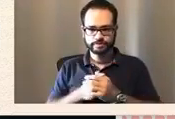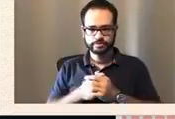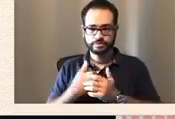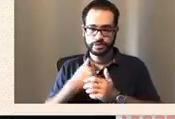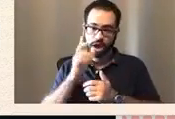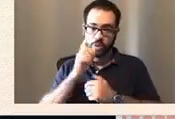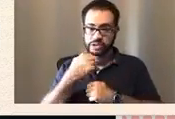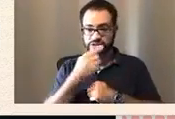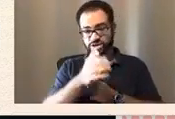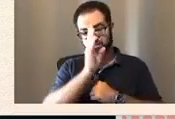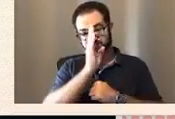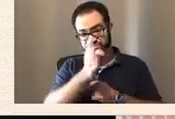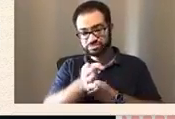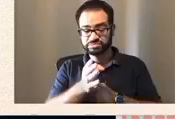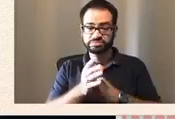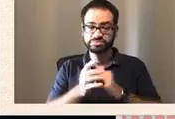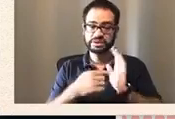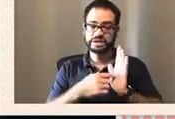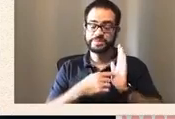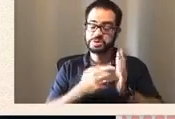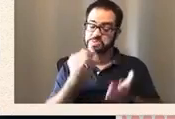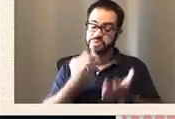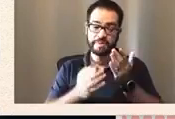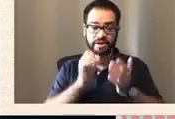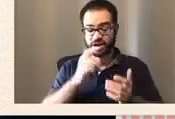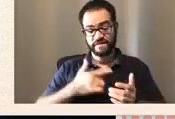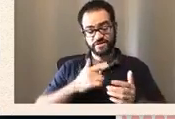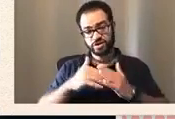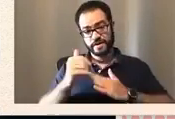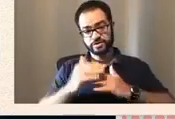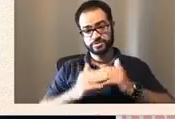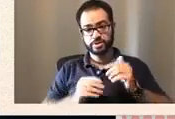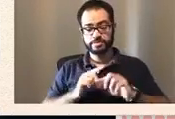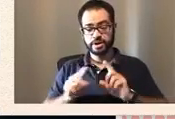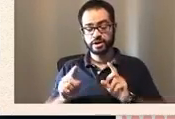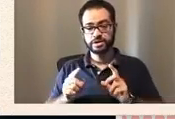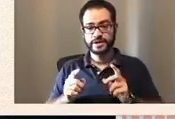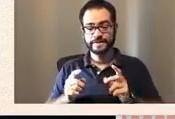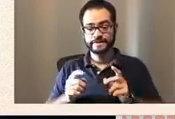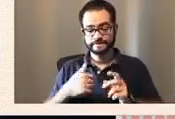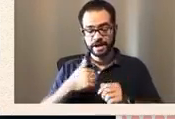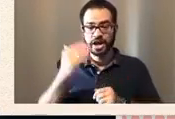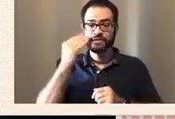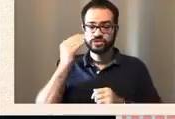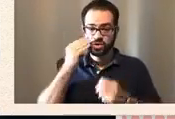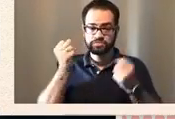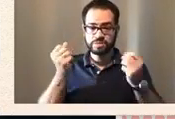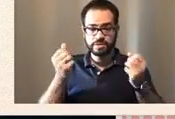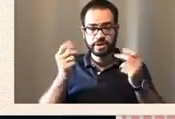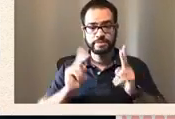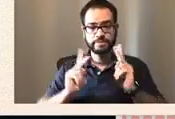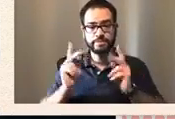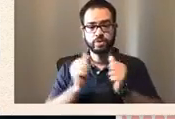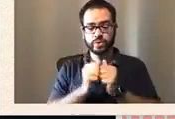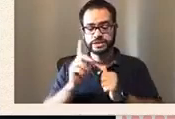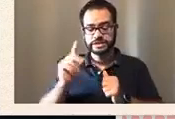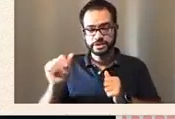some people uncomfortable, but this is an issue that I've known a lot of people with disabilities go through.